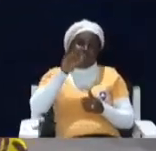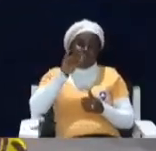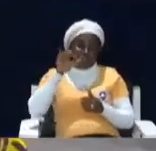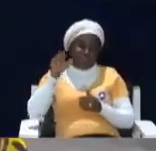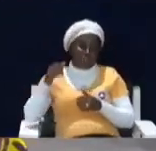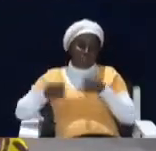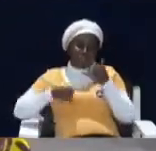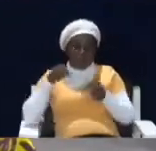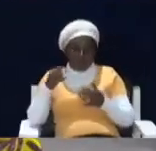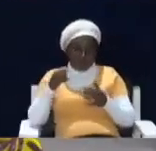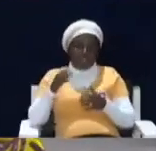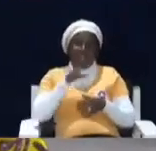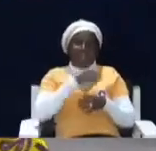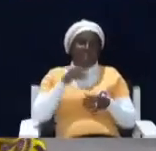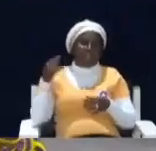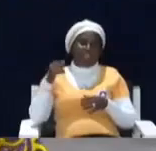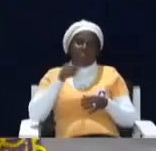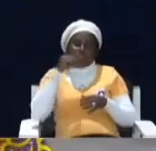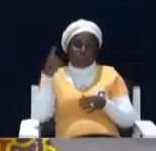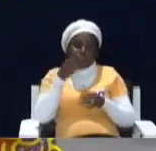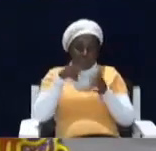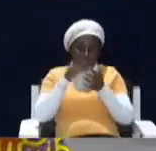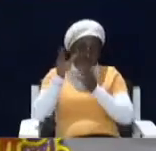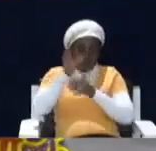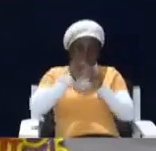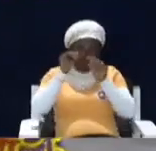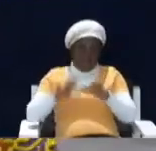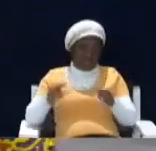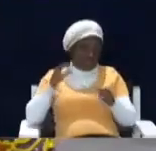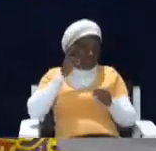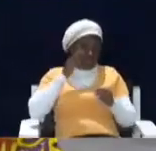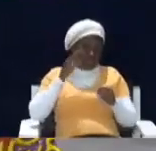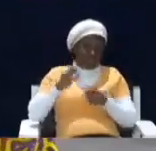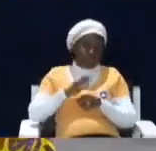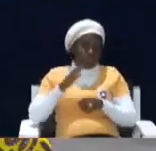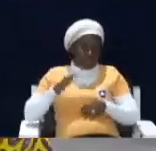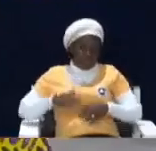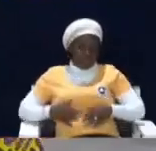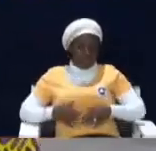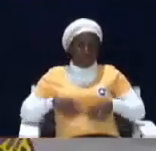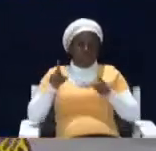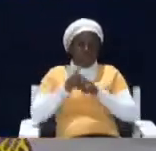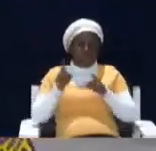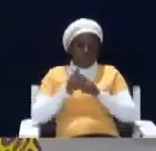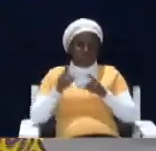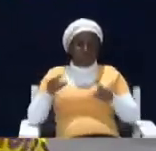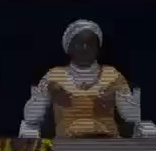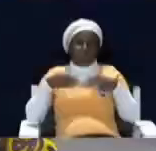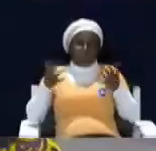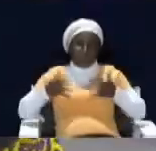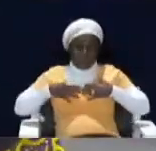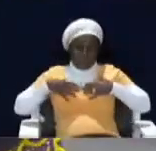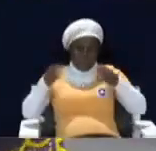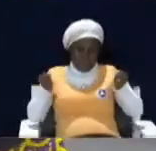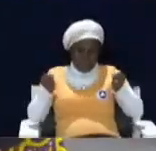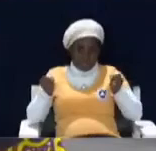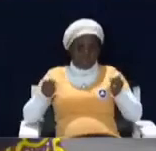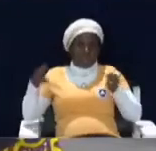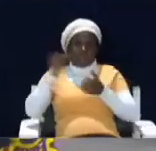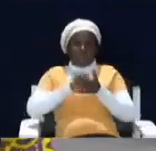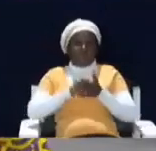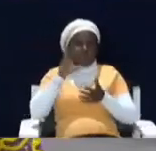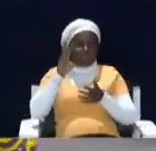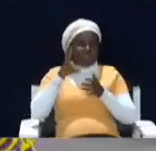banjo. And not only did the Lord bless us with the fruits of the womb, but he also granted us healing. In those 6 years